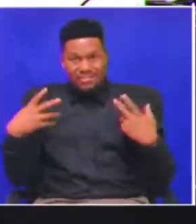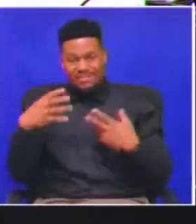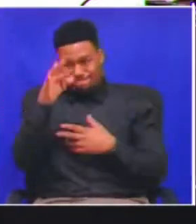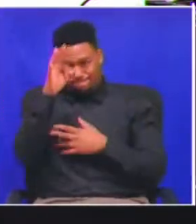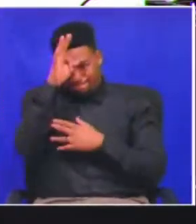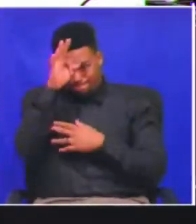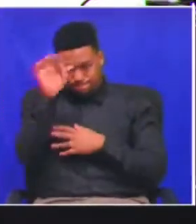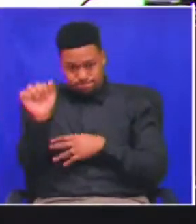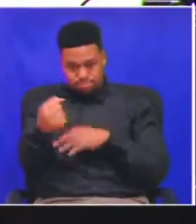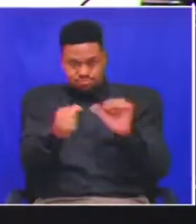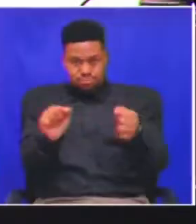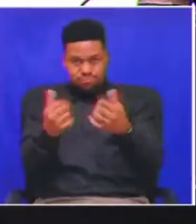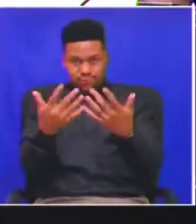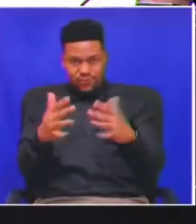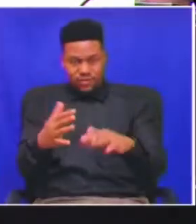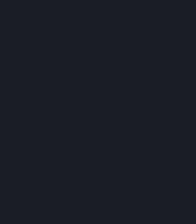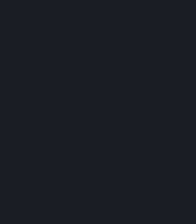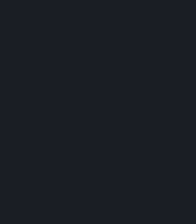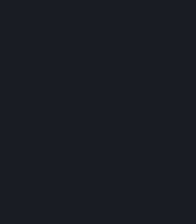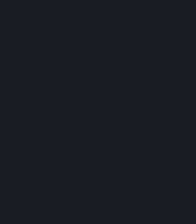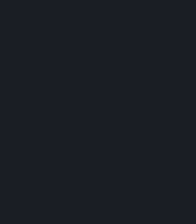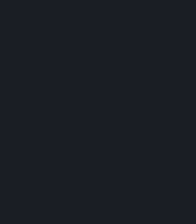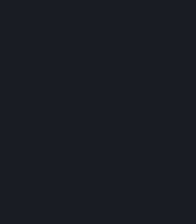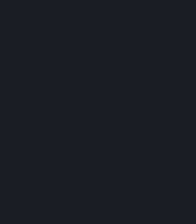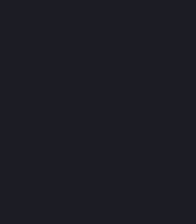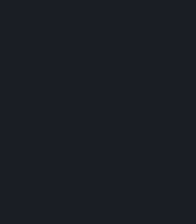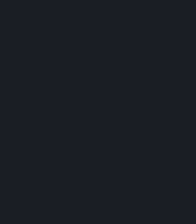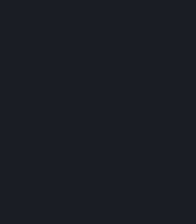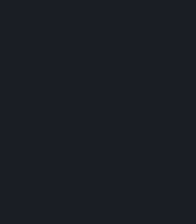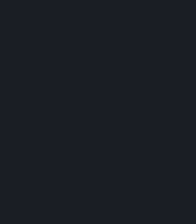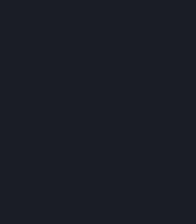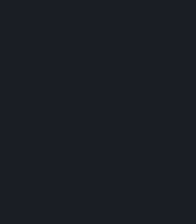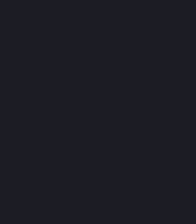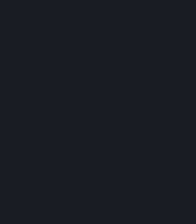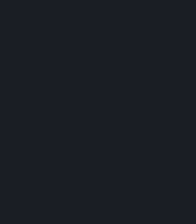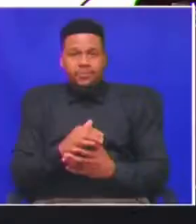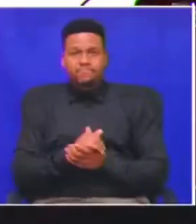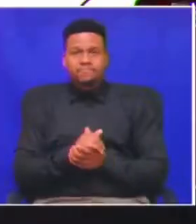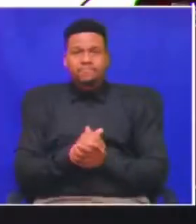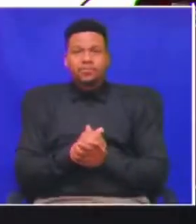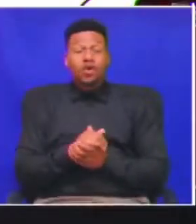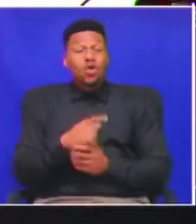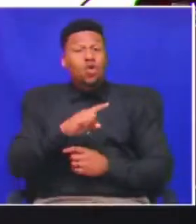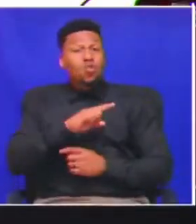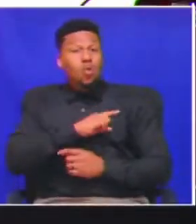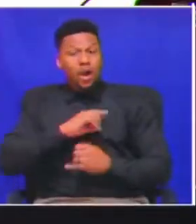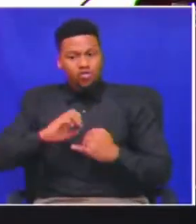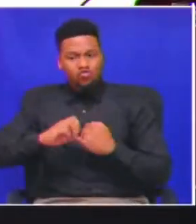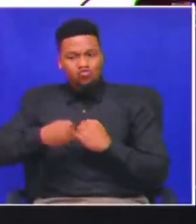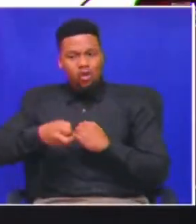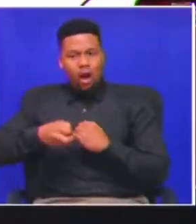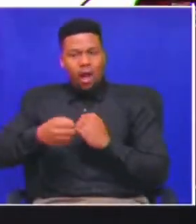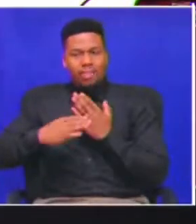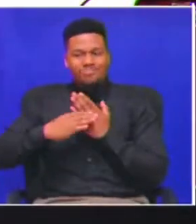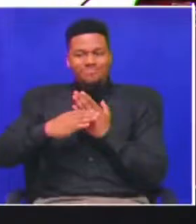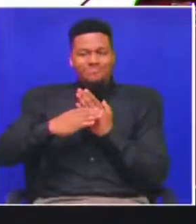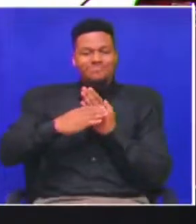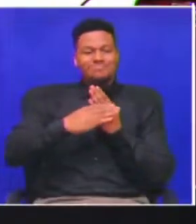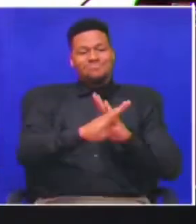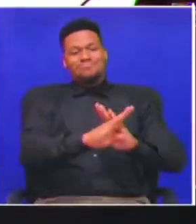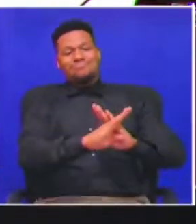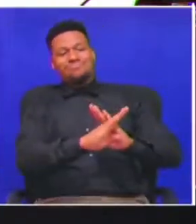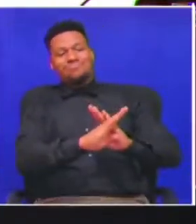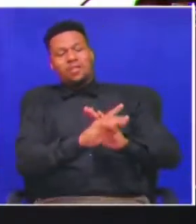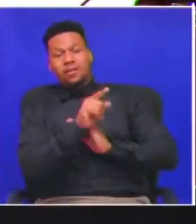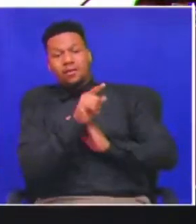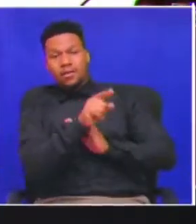border system to prevent illegal migrants that are undocumented